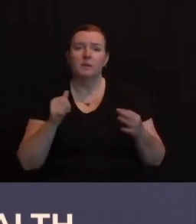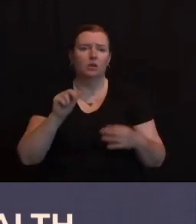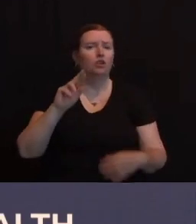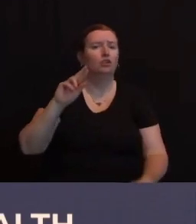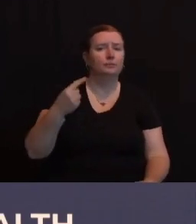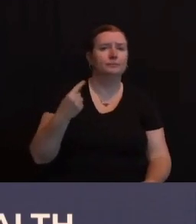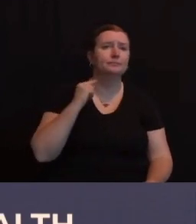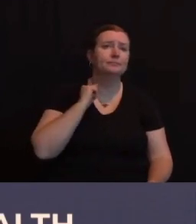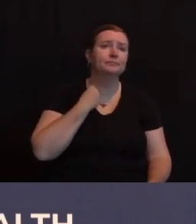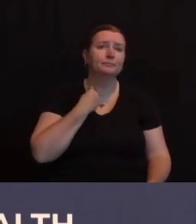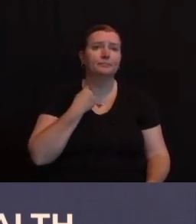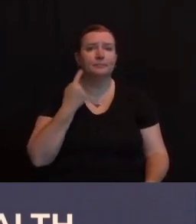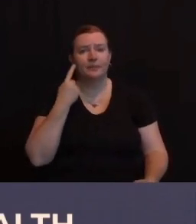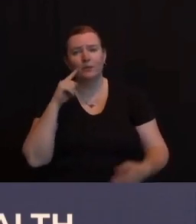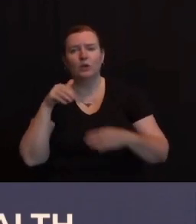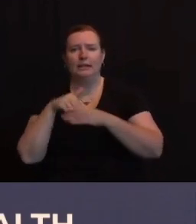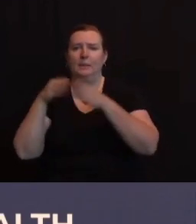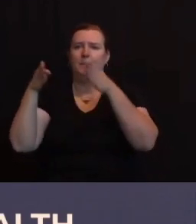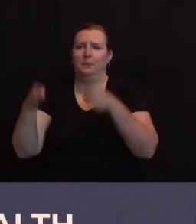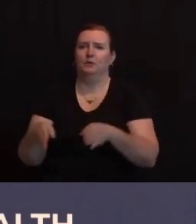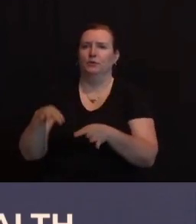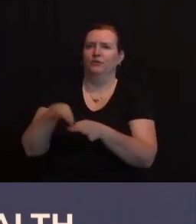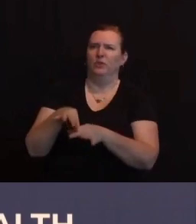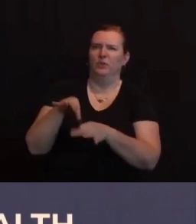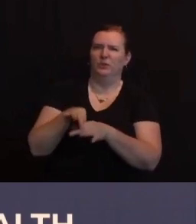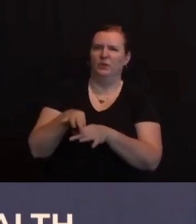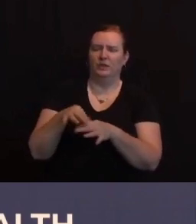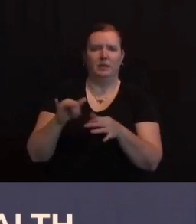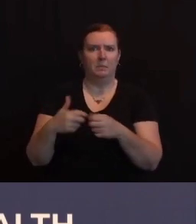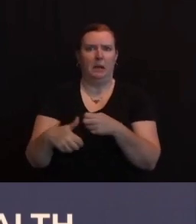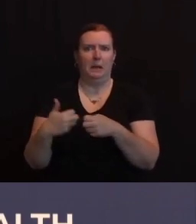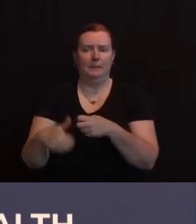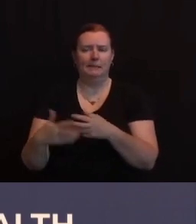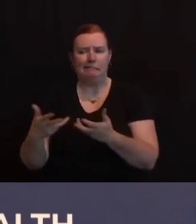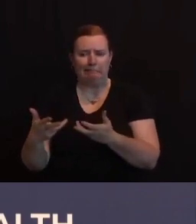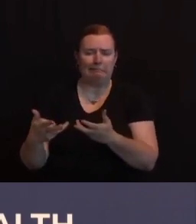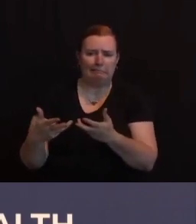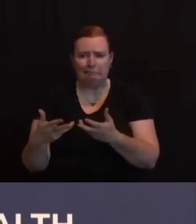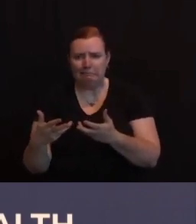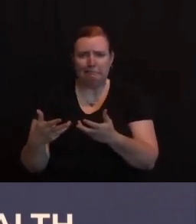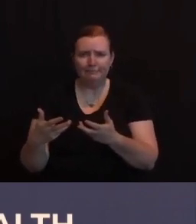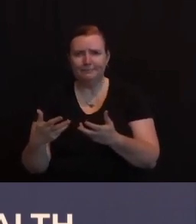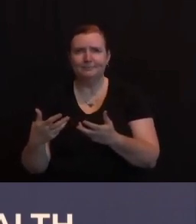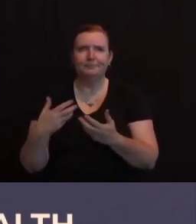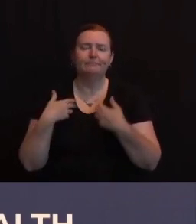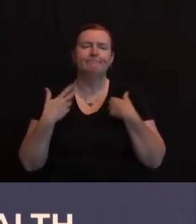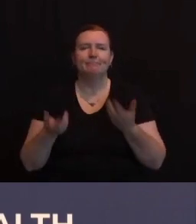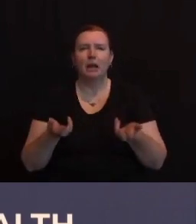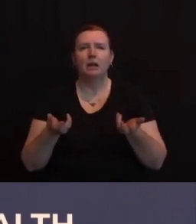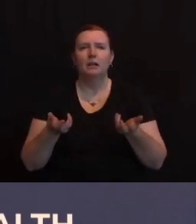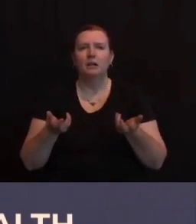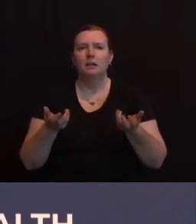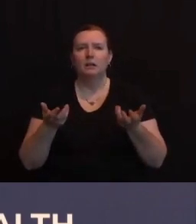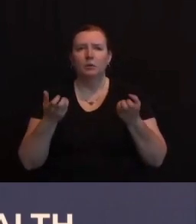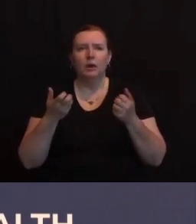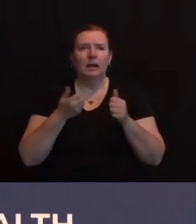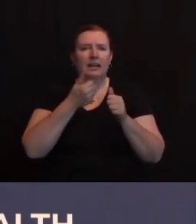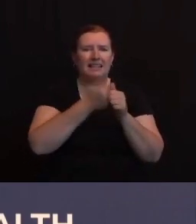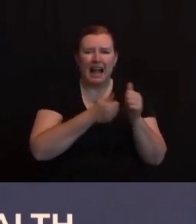got that, assuming we went, as you know, our aspiration was 50% capacity by county with at least